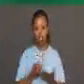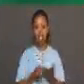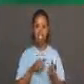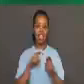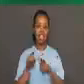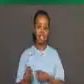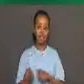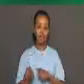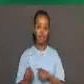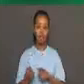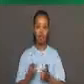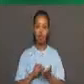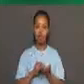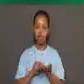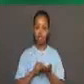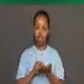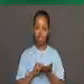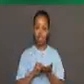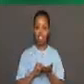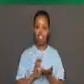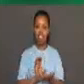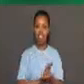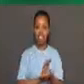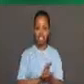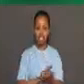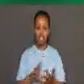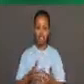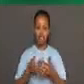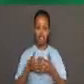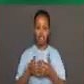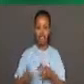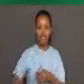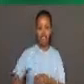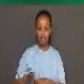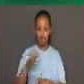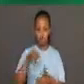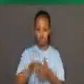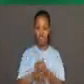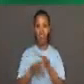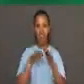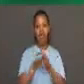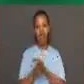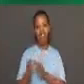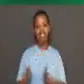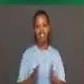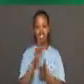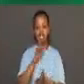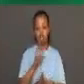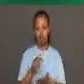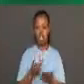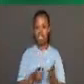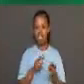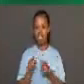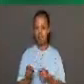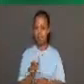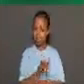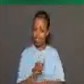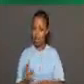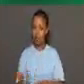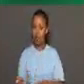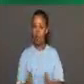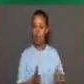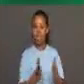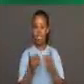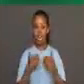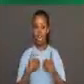minerals enter the cellular material of the plant, carried through the same pathway